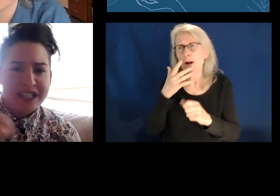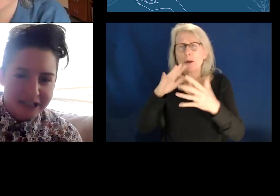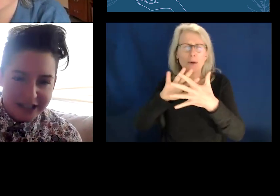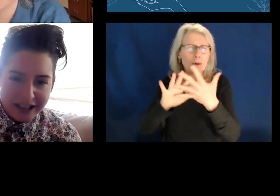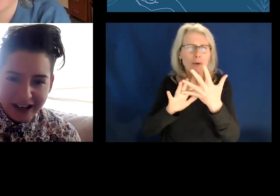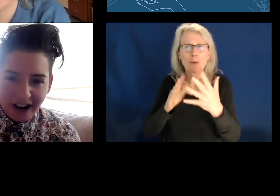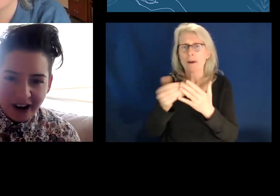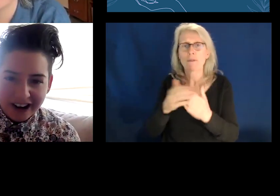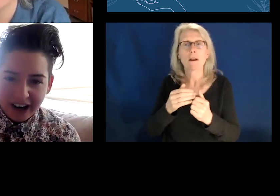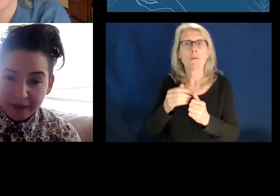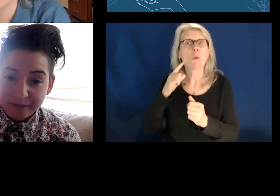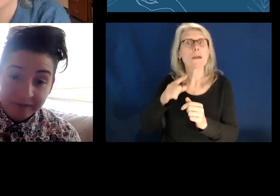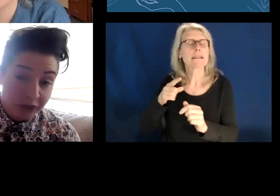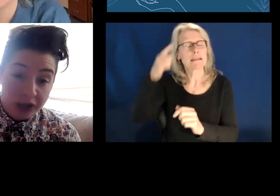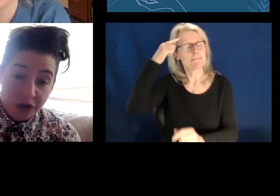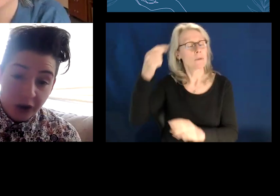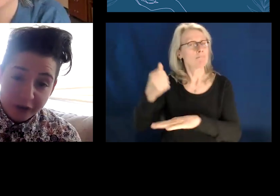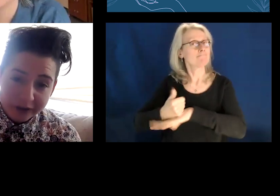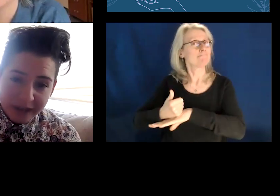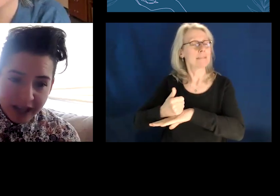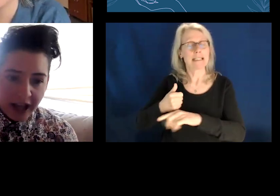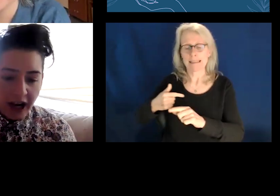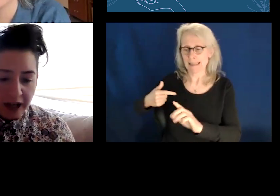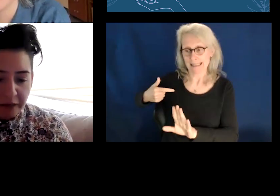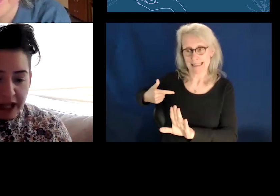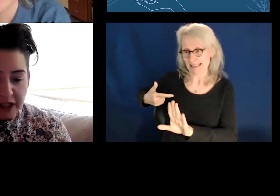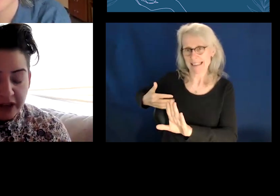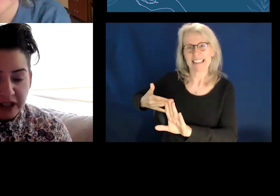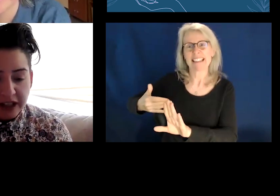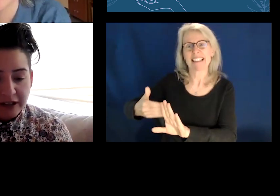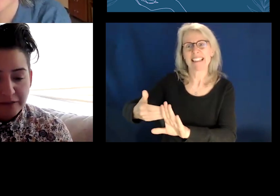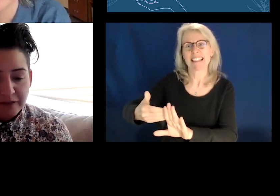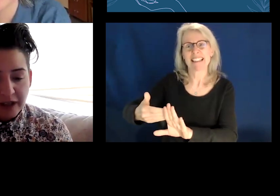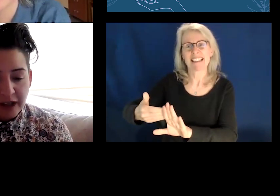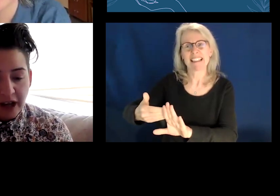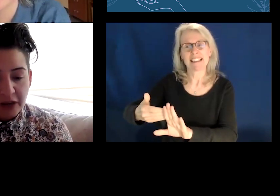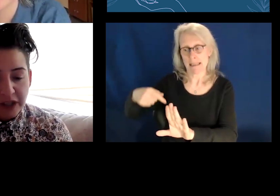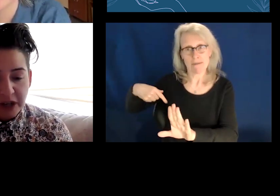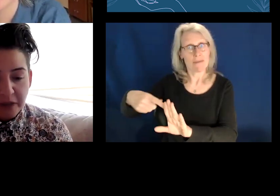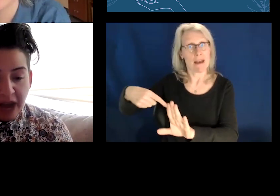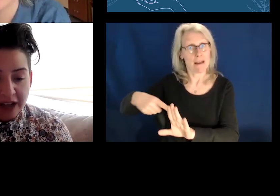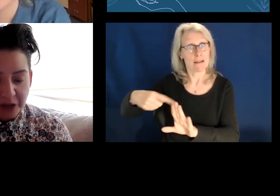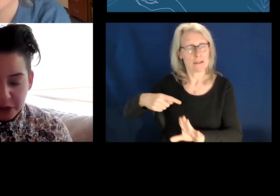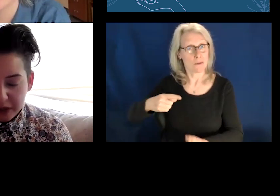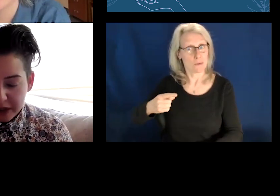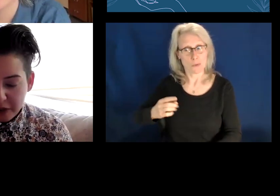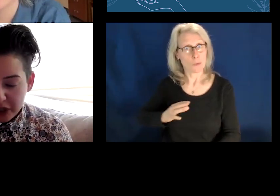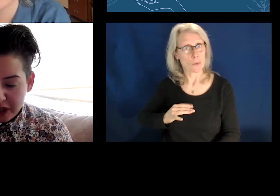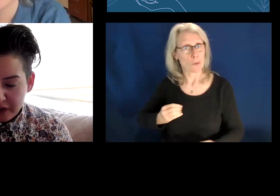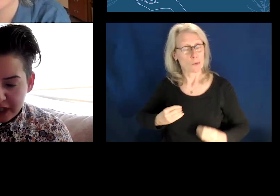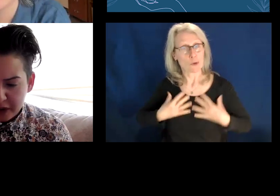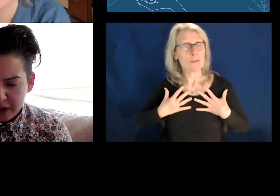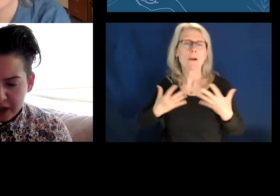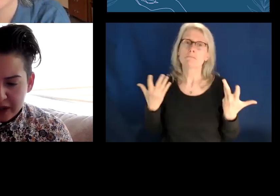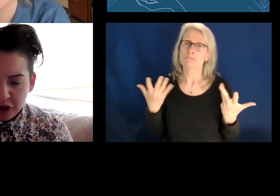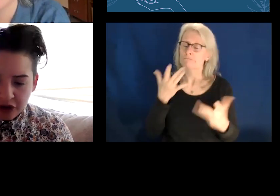the traces are not joyful. And so I think like, I return back to this question